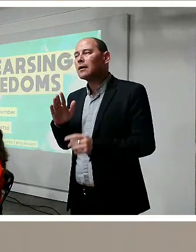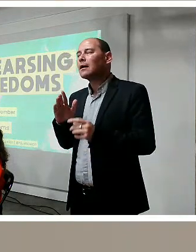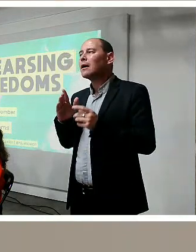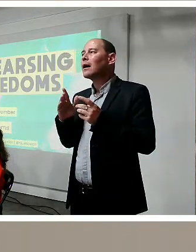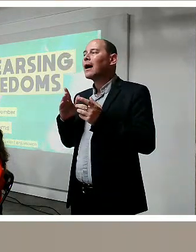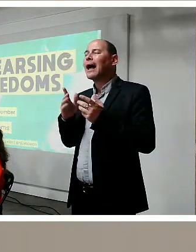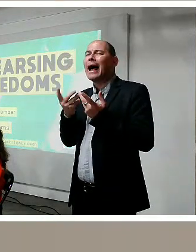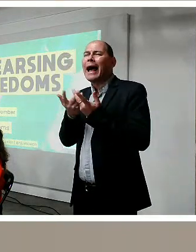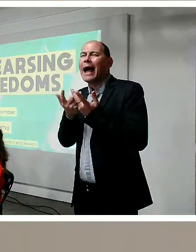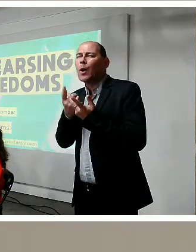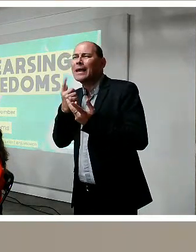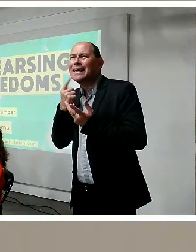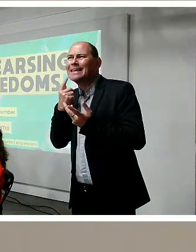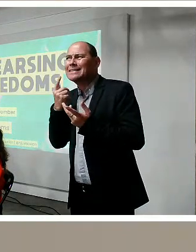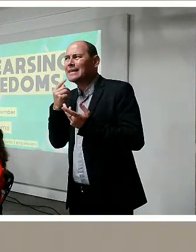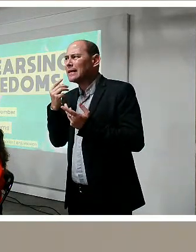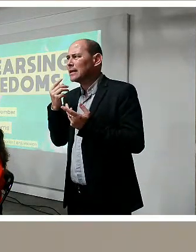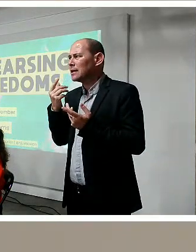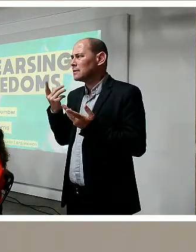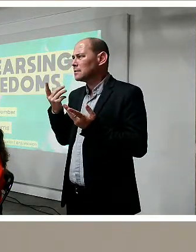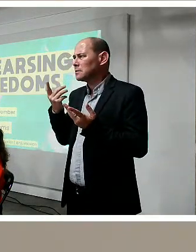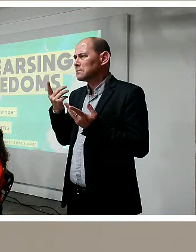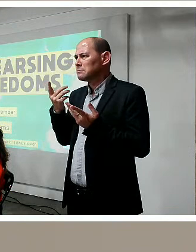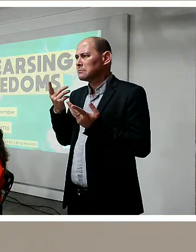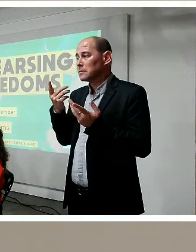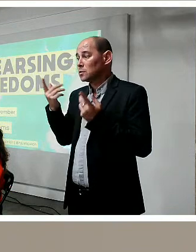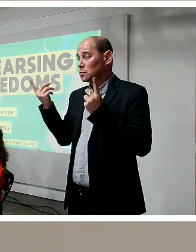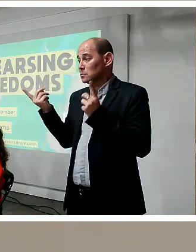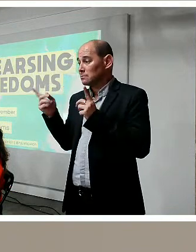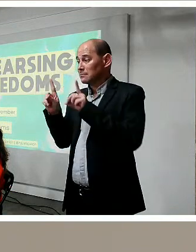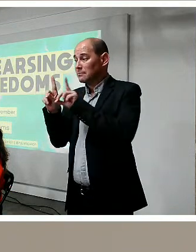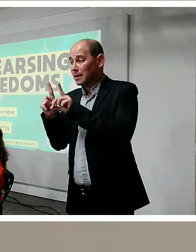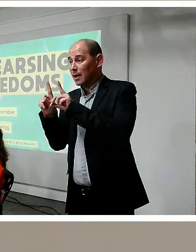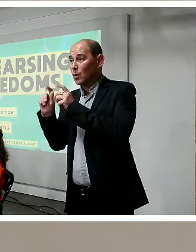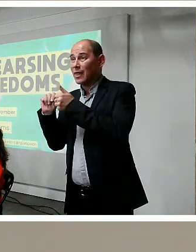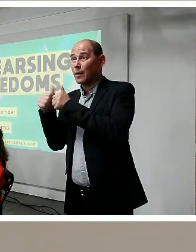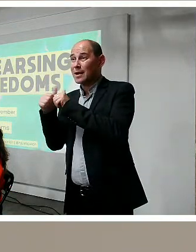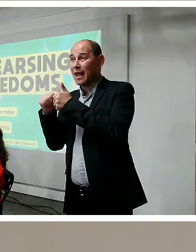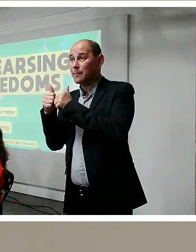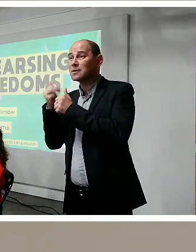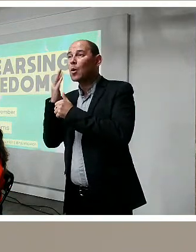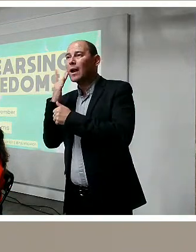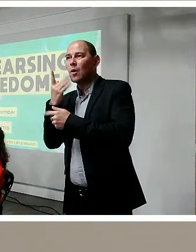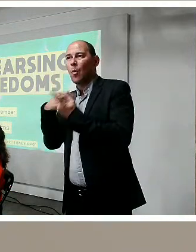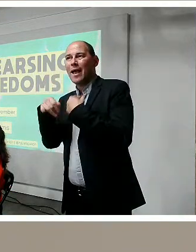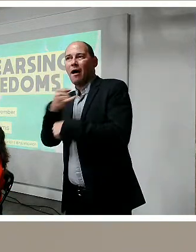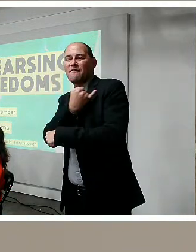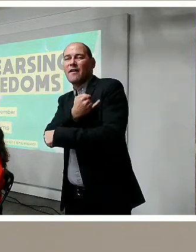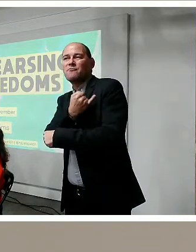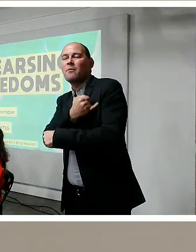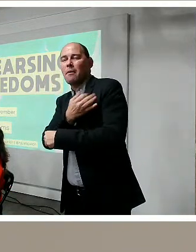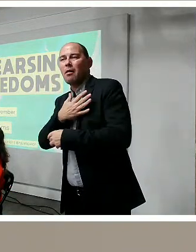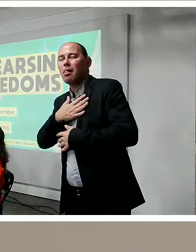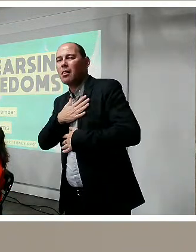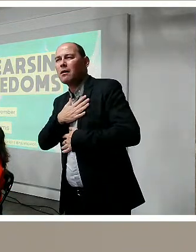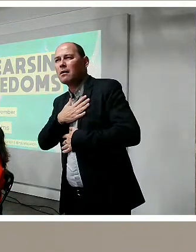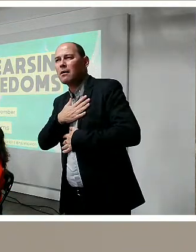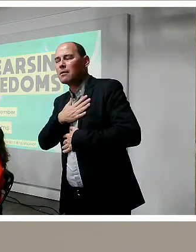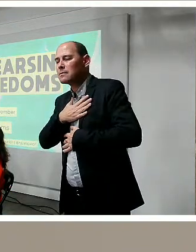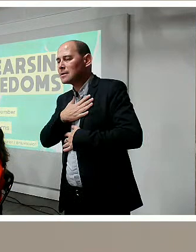and how easy would it be to kind of be with our neighbours in our most vulnerable states? And so I think we need to